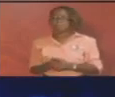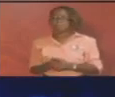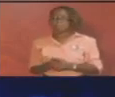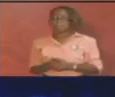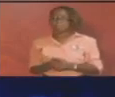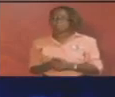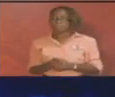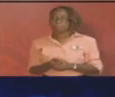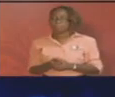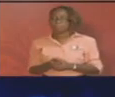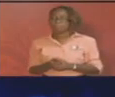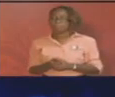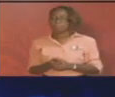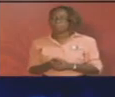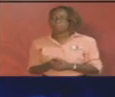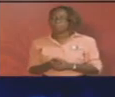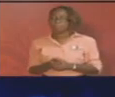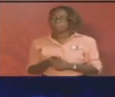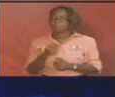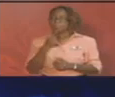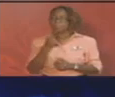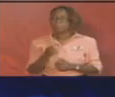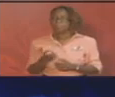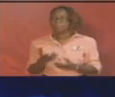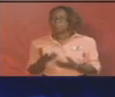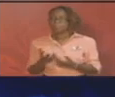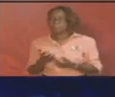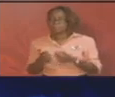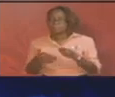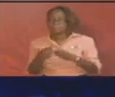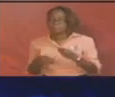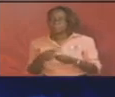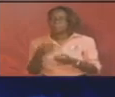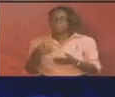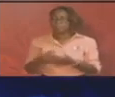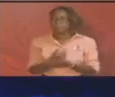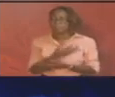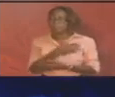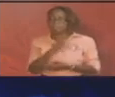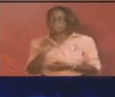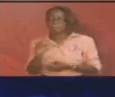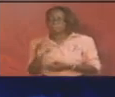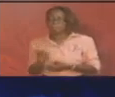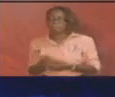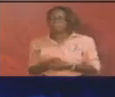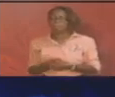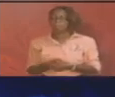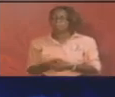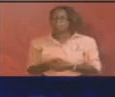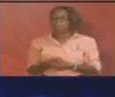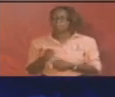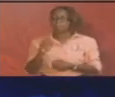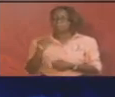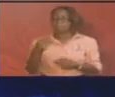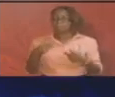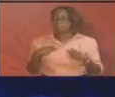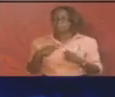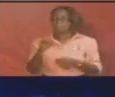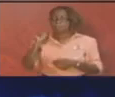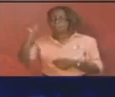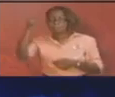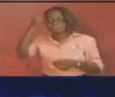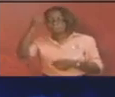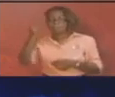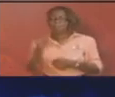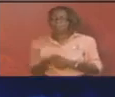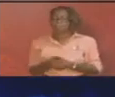has an interest in this company. Has the ministry found out anything along these lines in terms